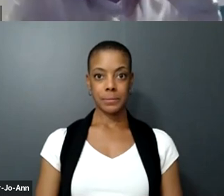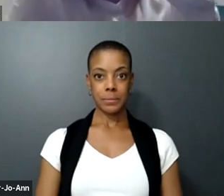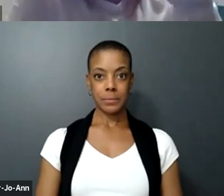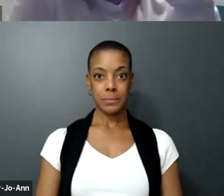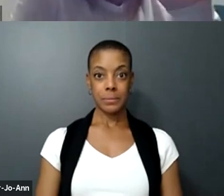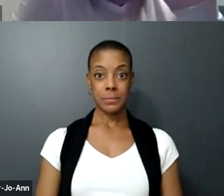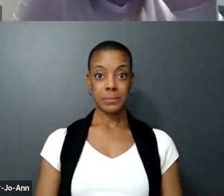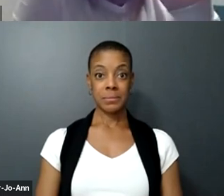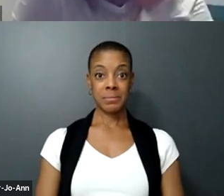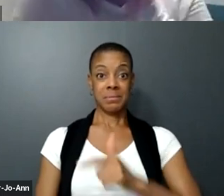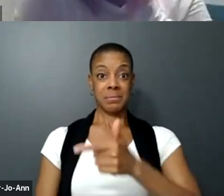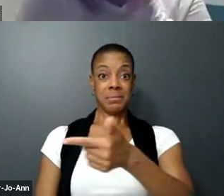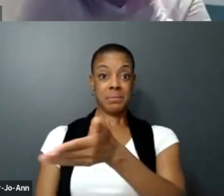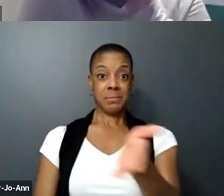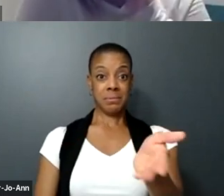Panelists.